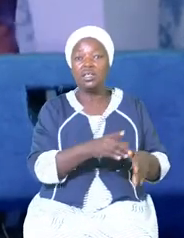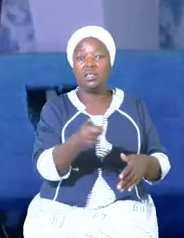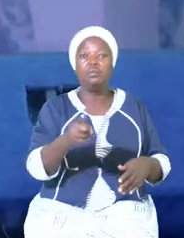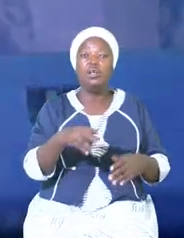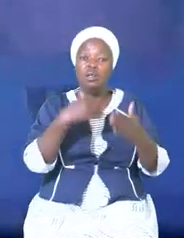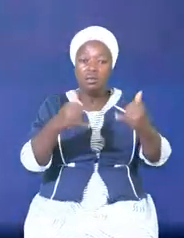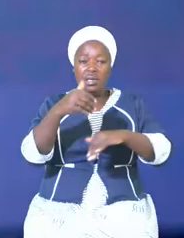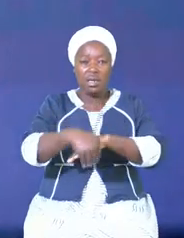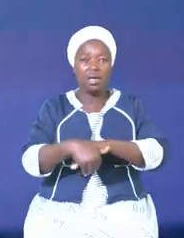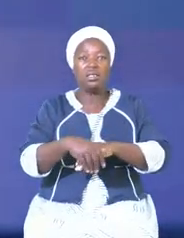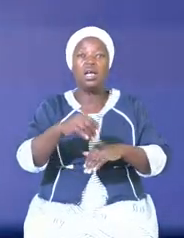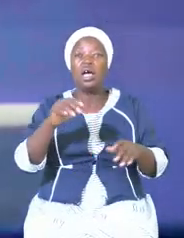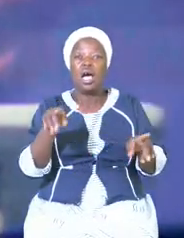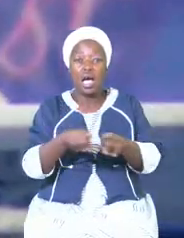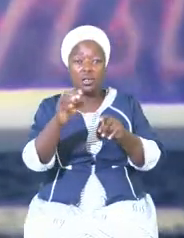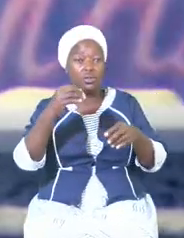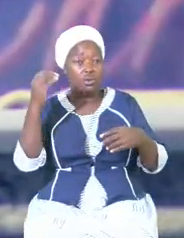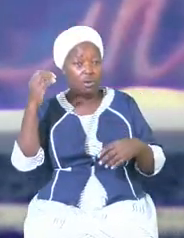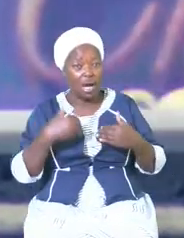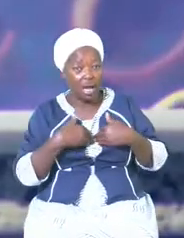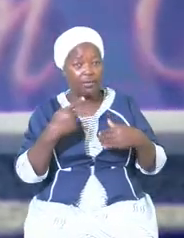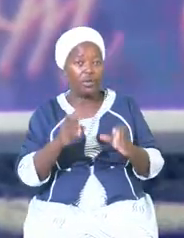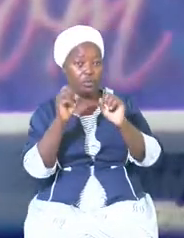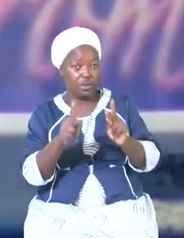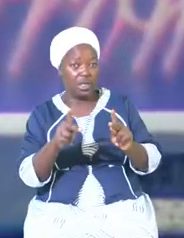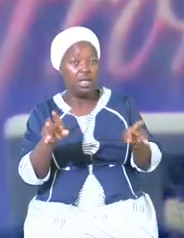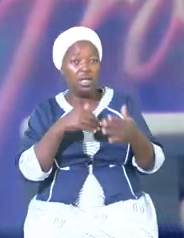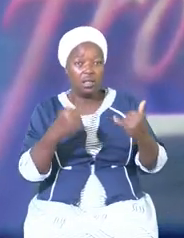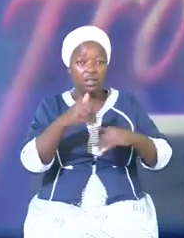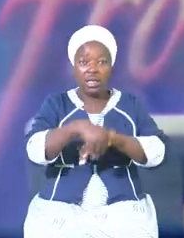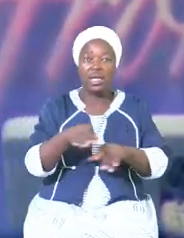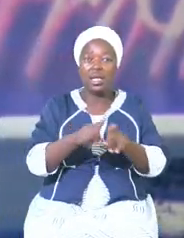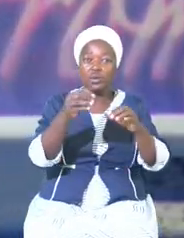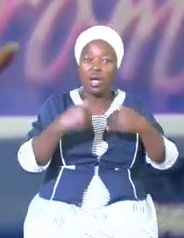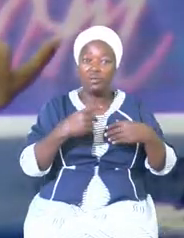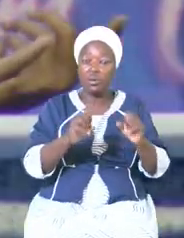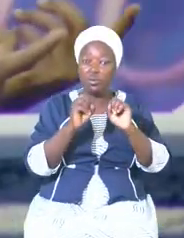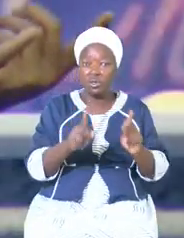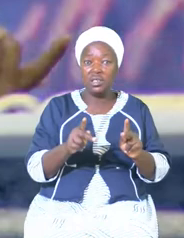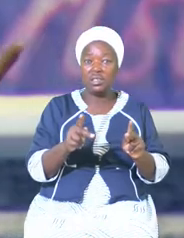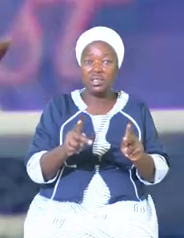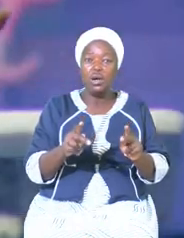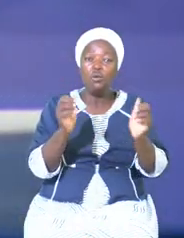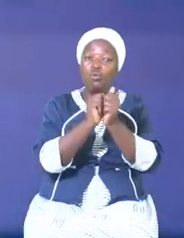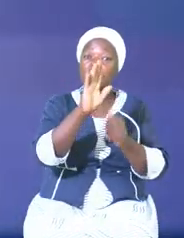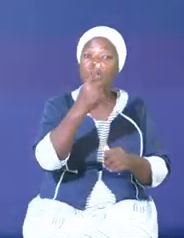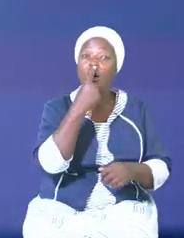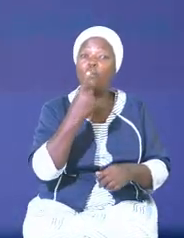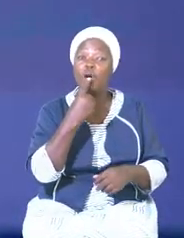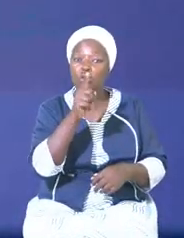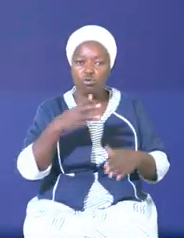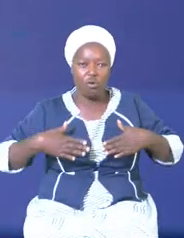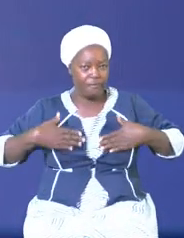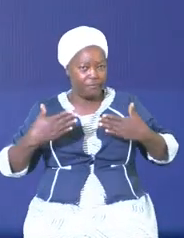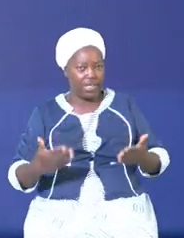tonight, as you have the opportunity, tonight, as you have the chance, with your mouth you confess, with